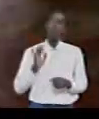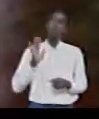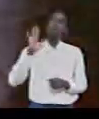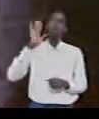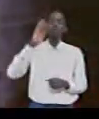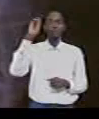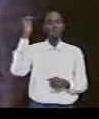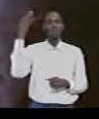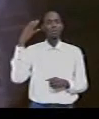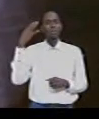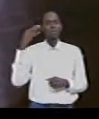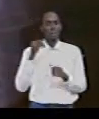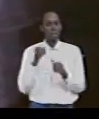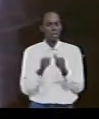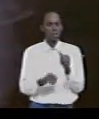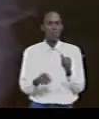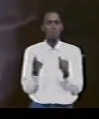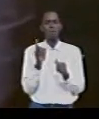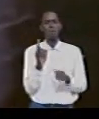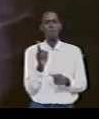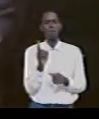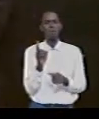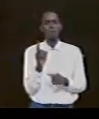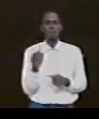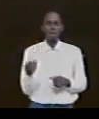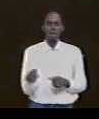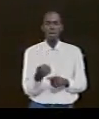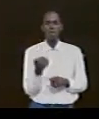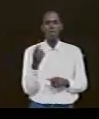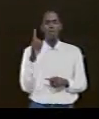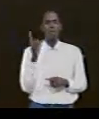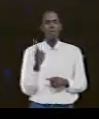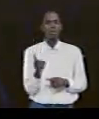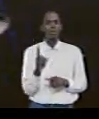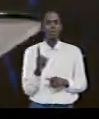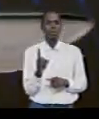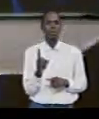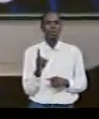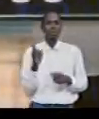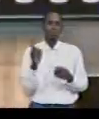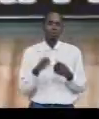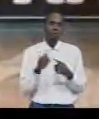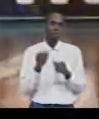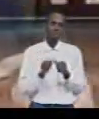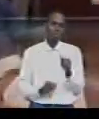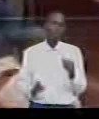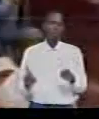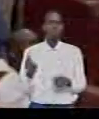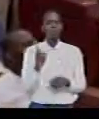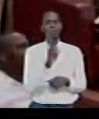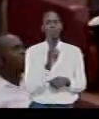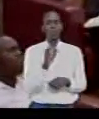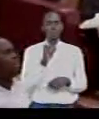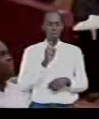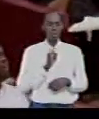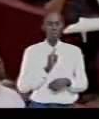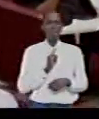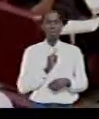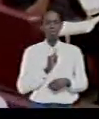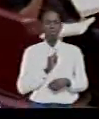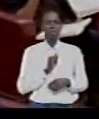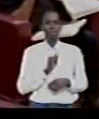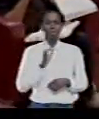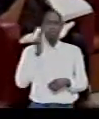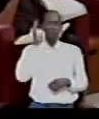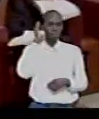grace, everywhere, anywhere, to everyone, I